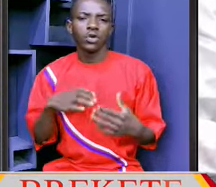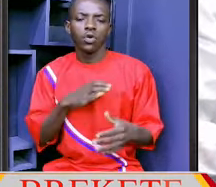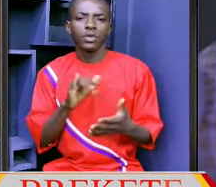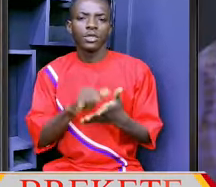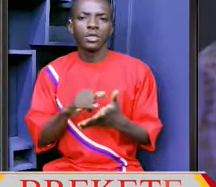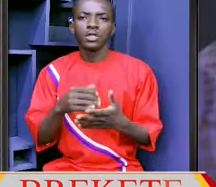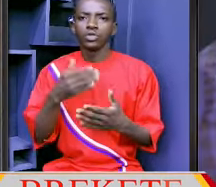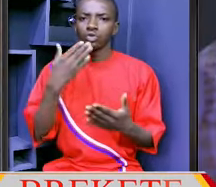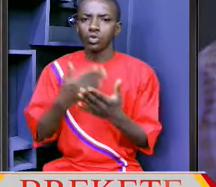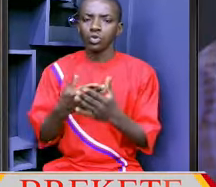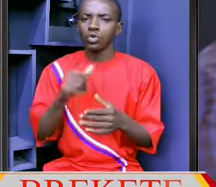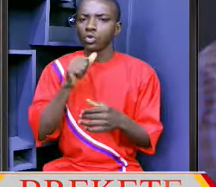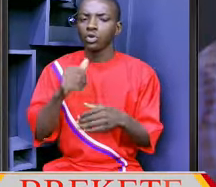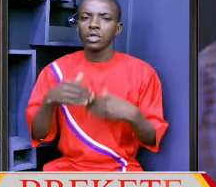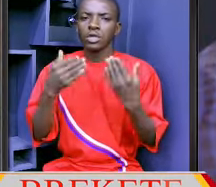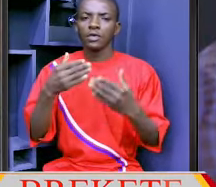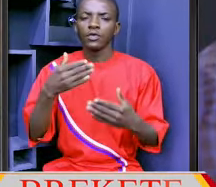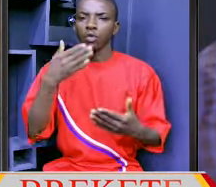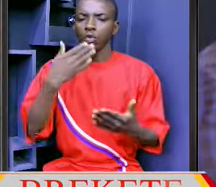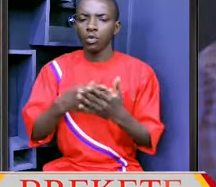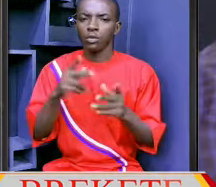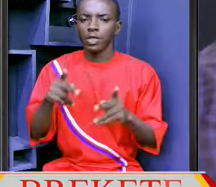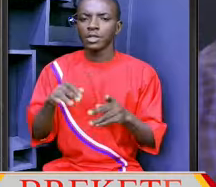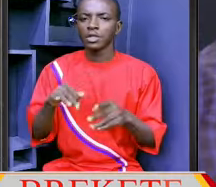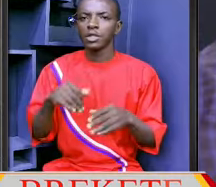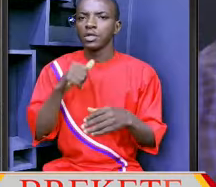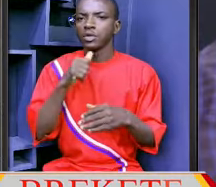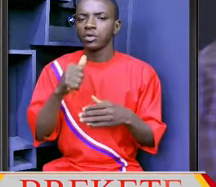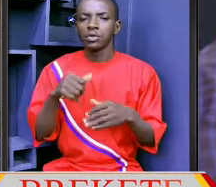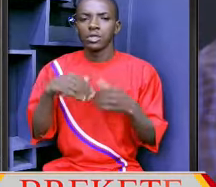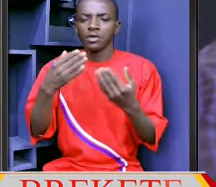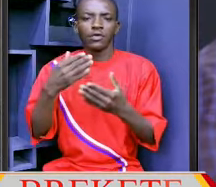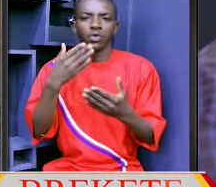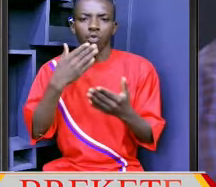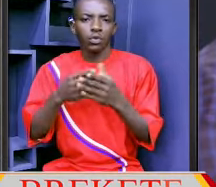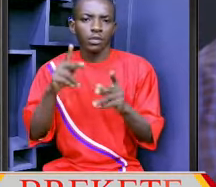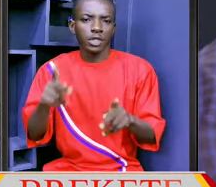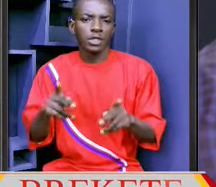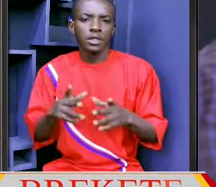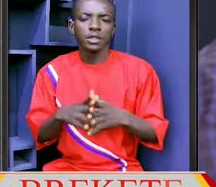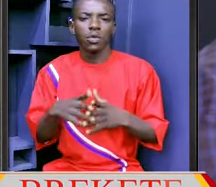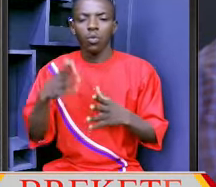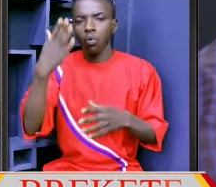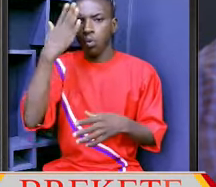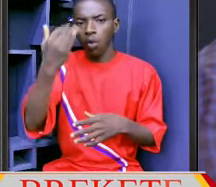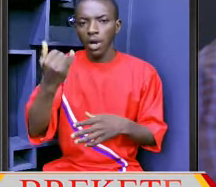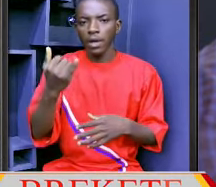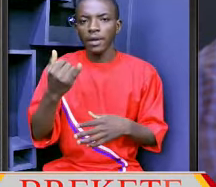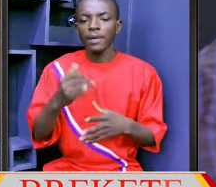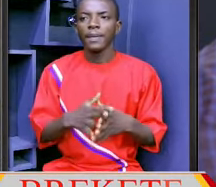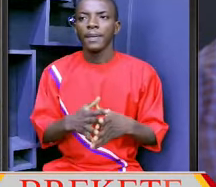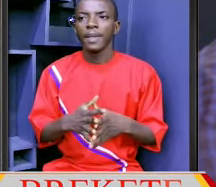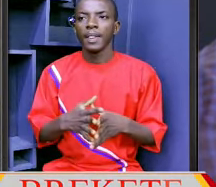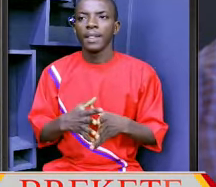they juicy, they know they give better person, they know they go give good person. Why?